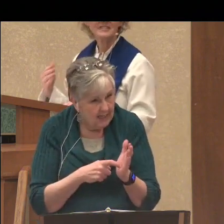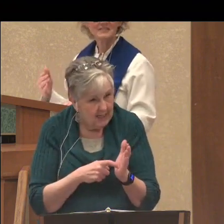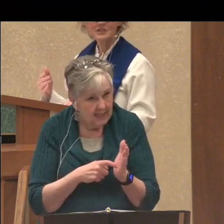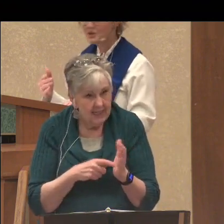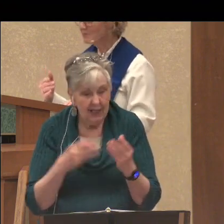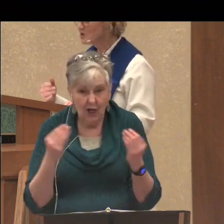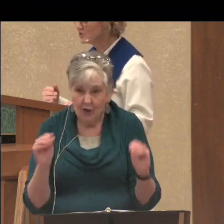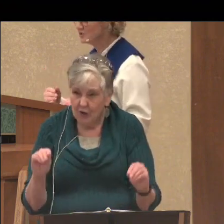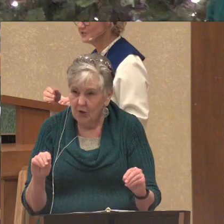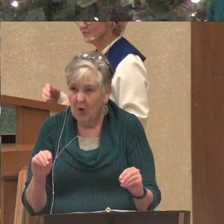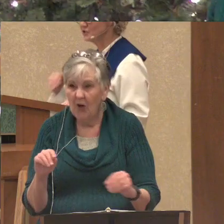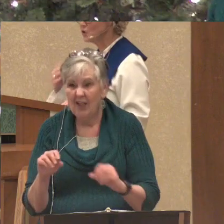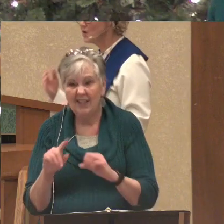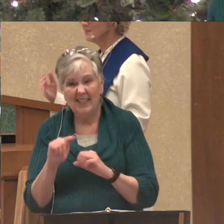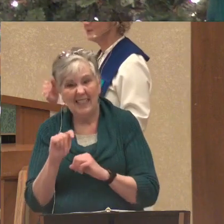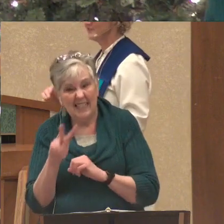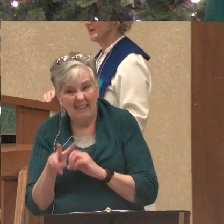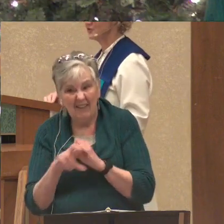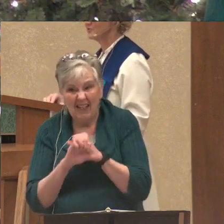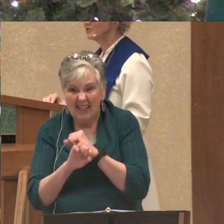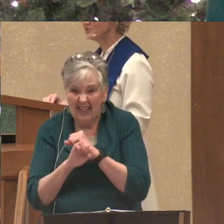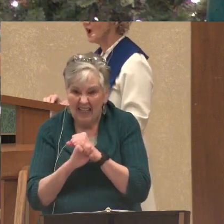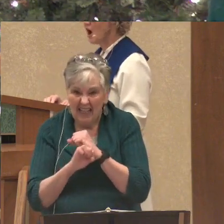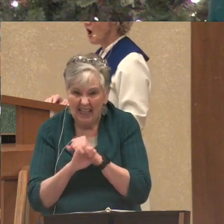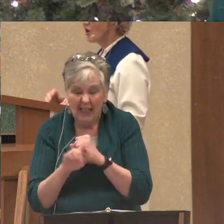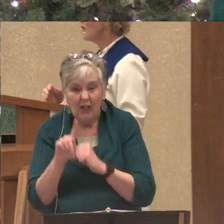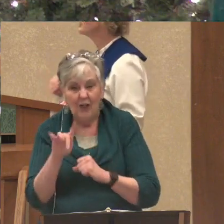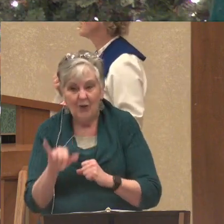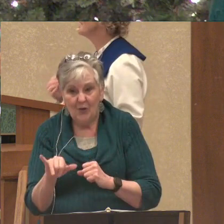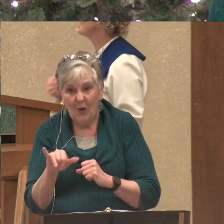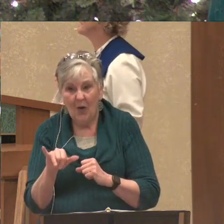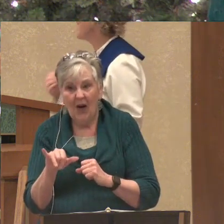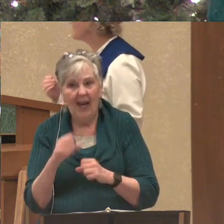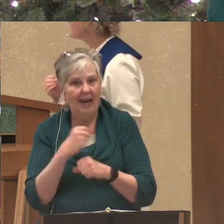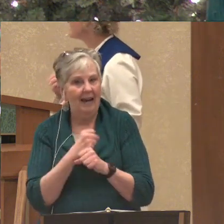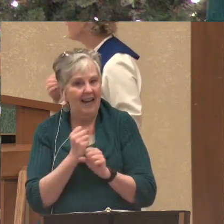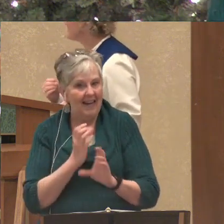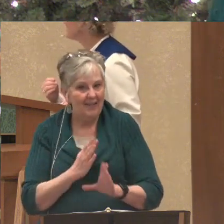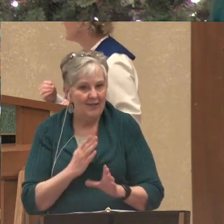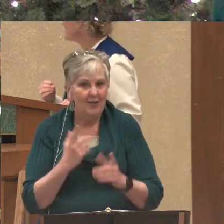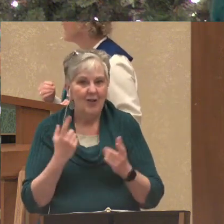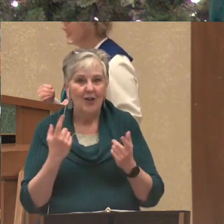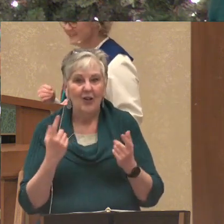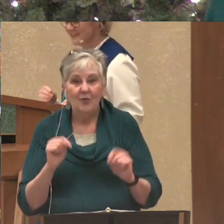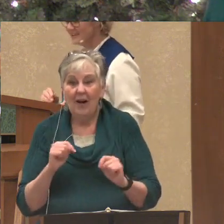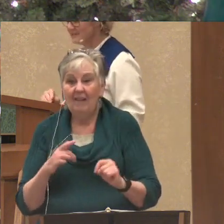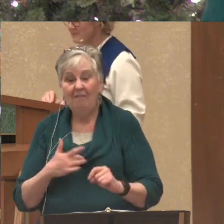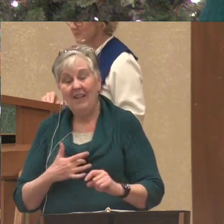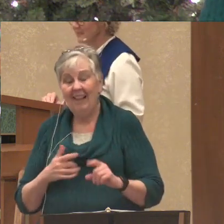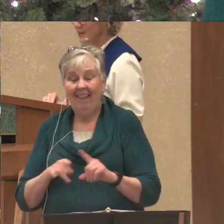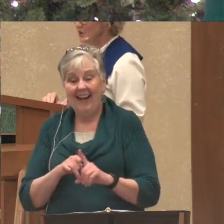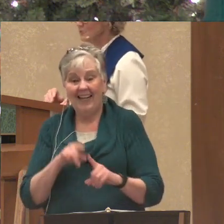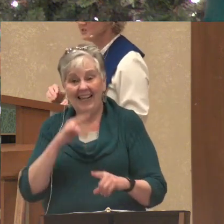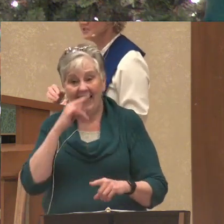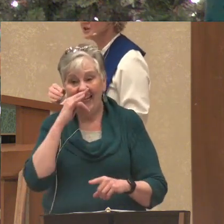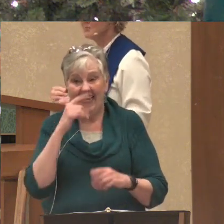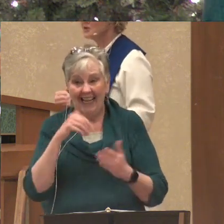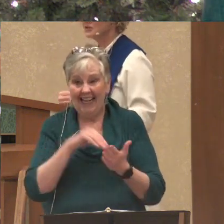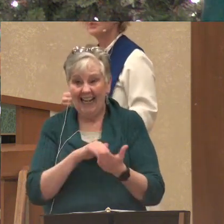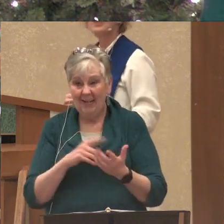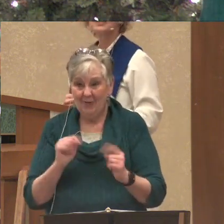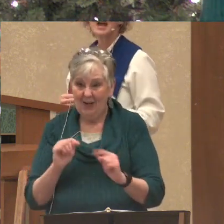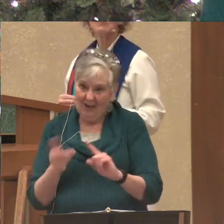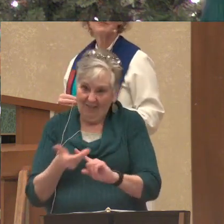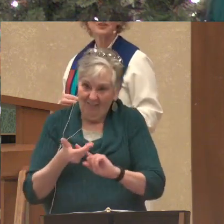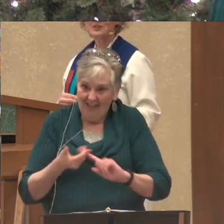our TV commercials, and toy manufacturers are all trying to get us to feel like a kid again? We see